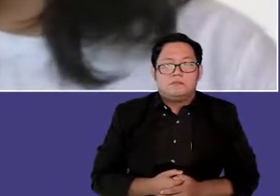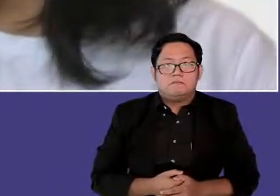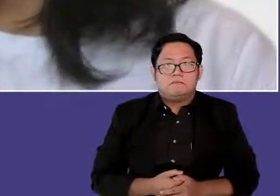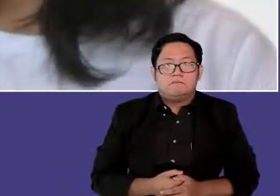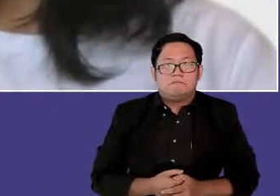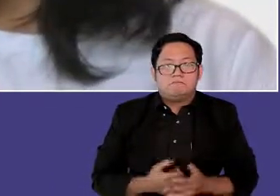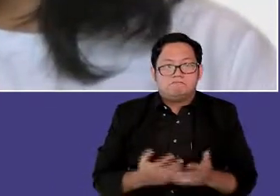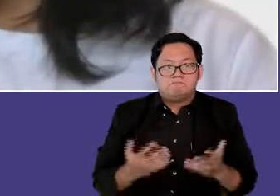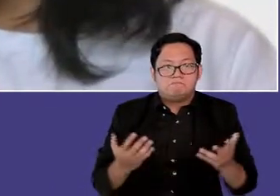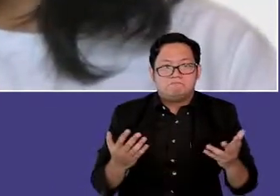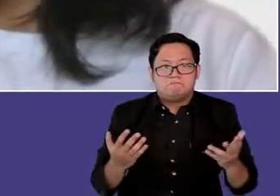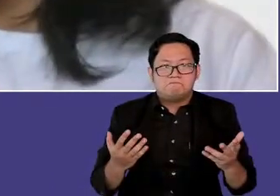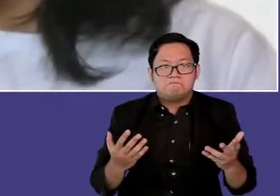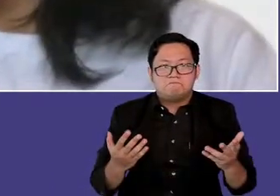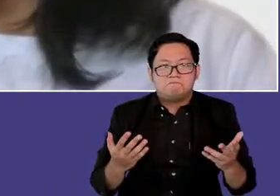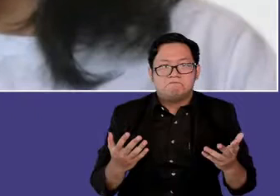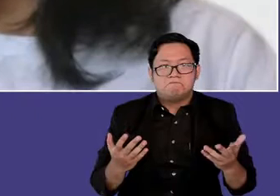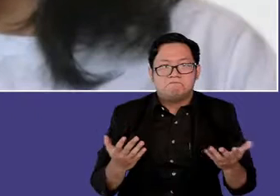So,